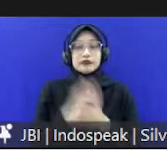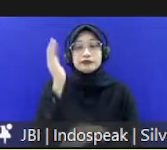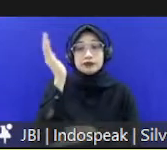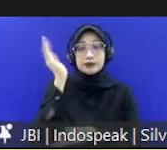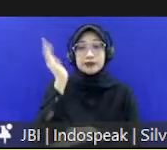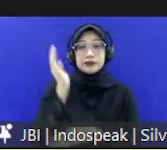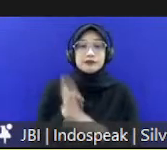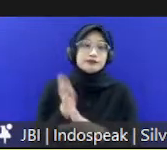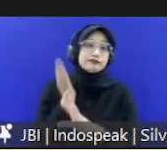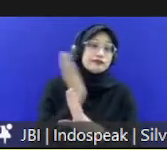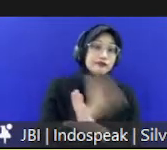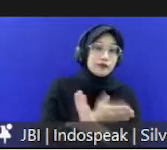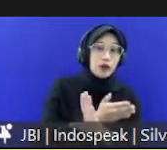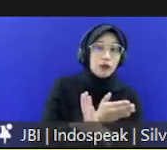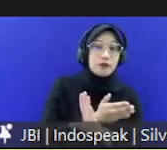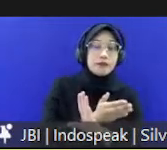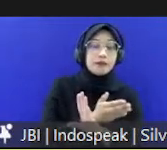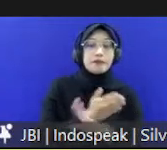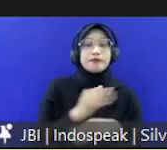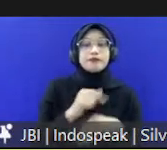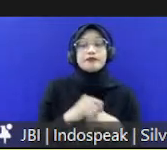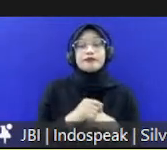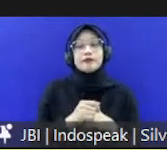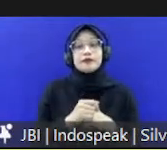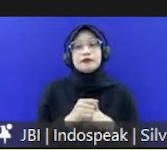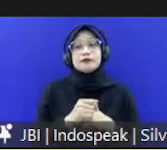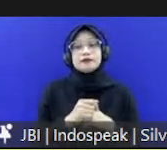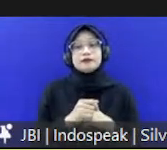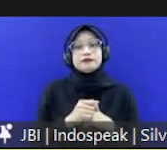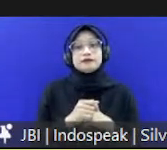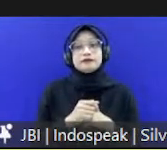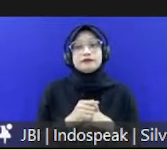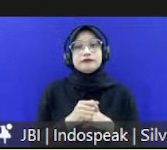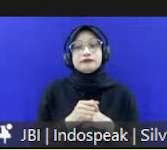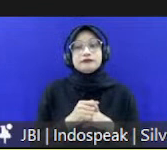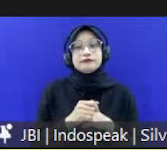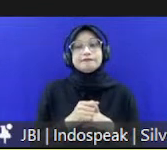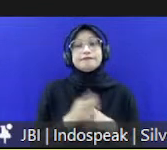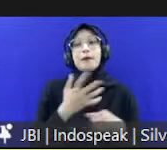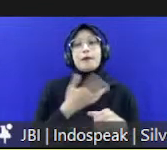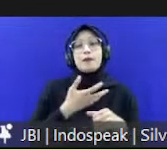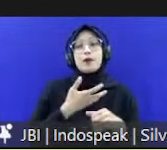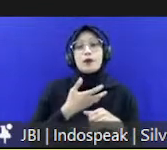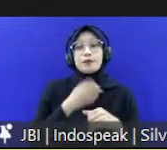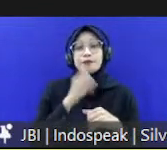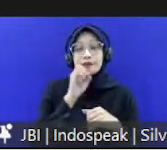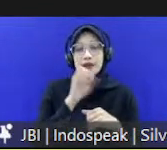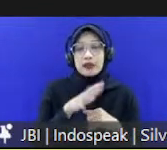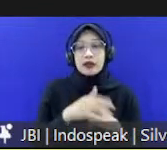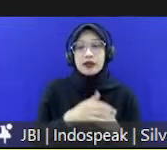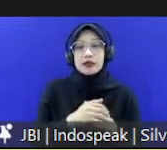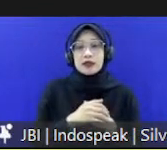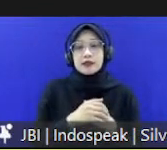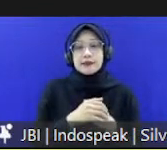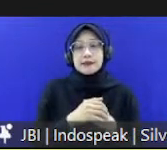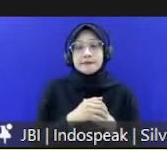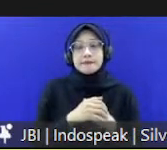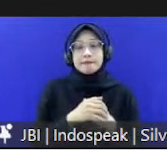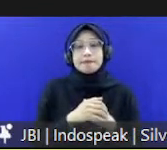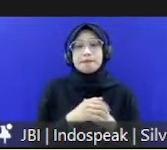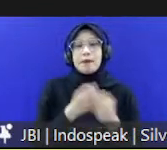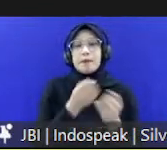proper, I thought it might be helpful for us to say a couple of preliminary